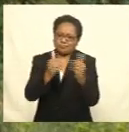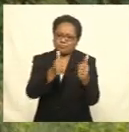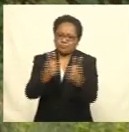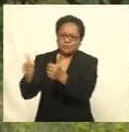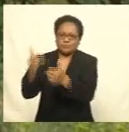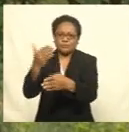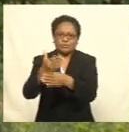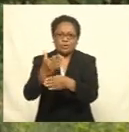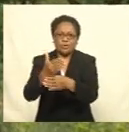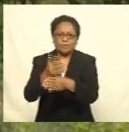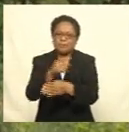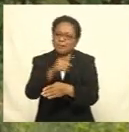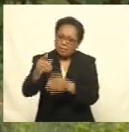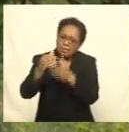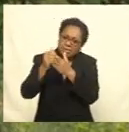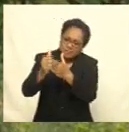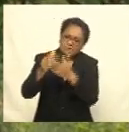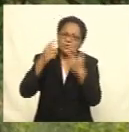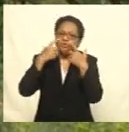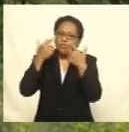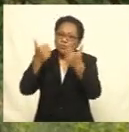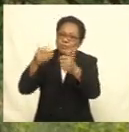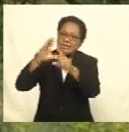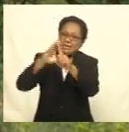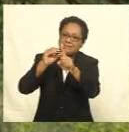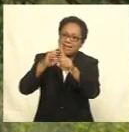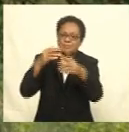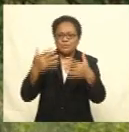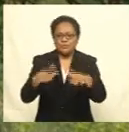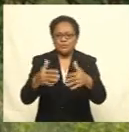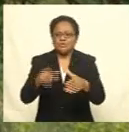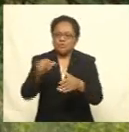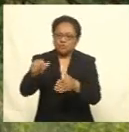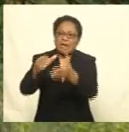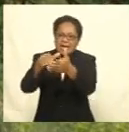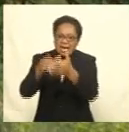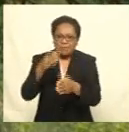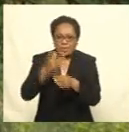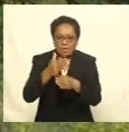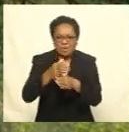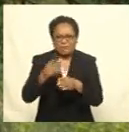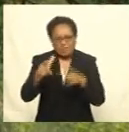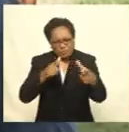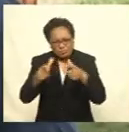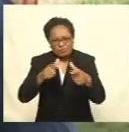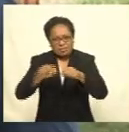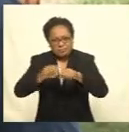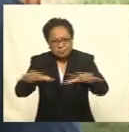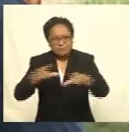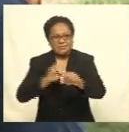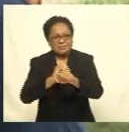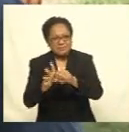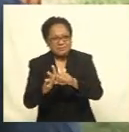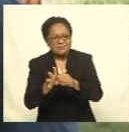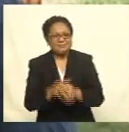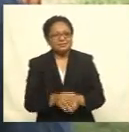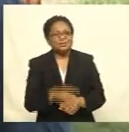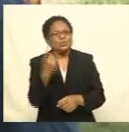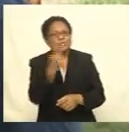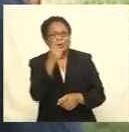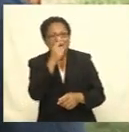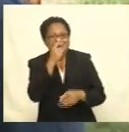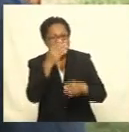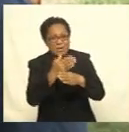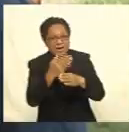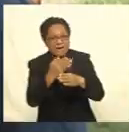You're leading us by example and keeping us free from this COVID-19. To all the frontline workers, thank you